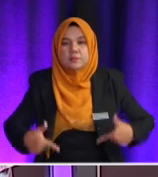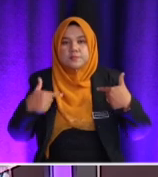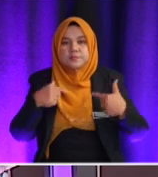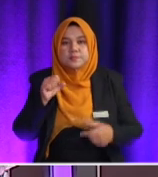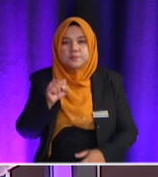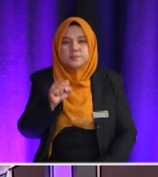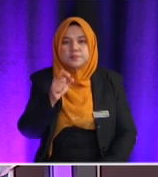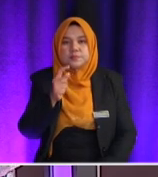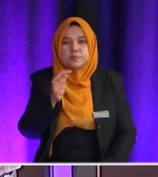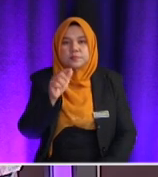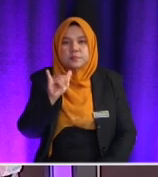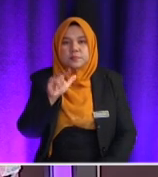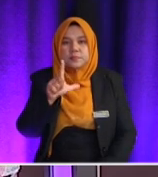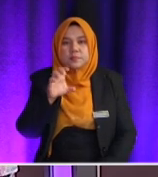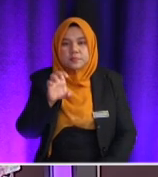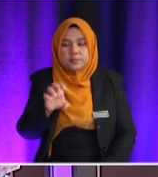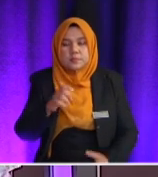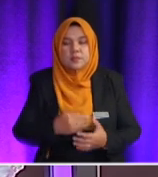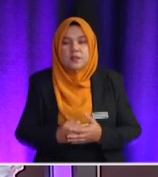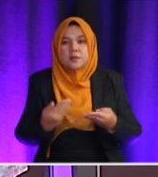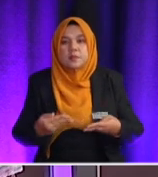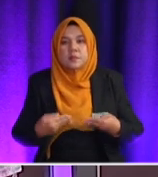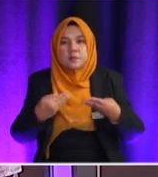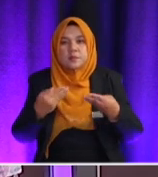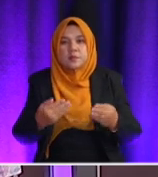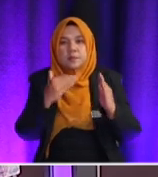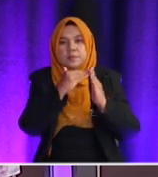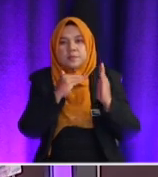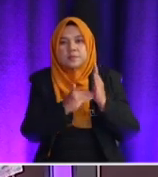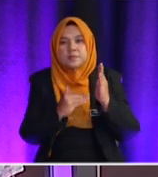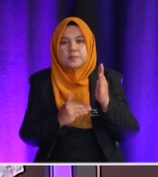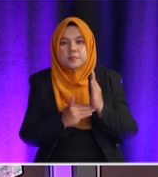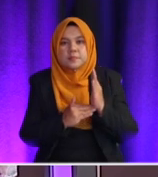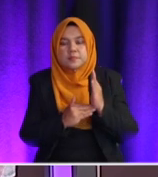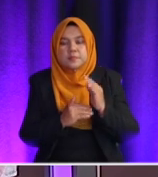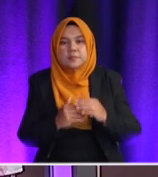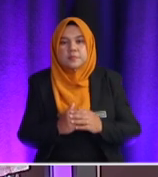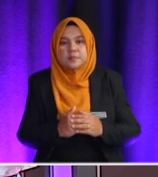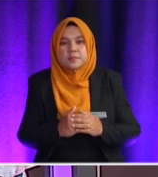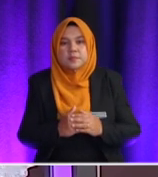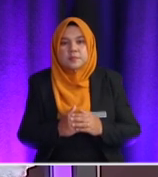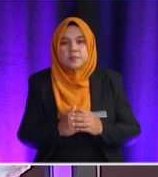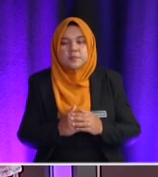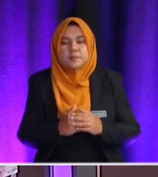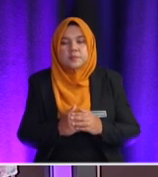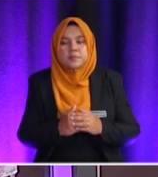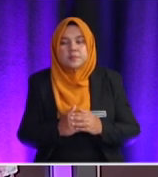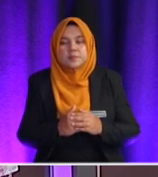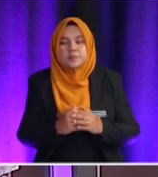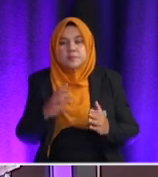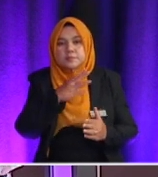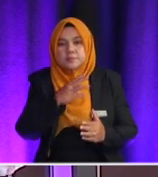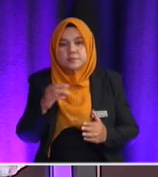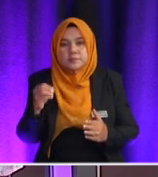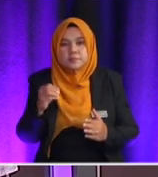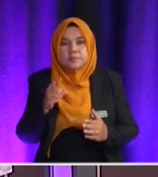simple one. Okay, so I will give you a list of like to-do list. And then